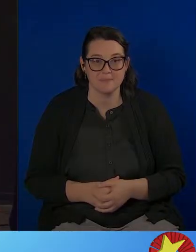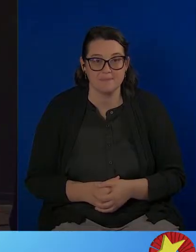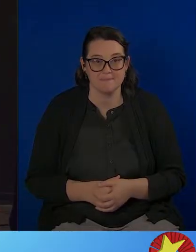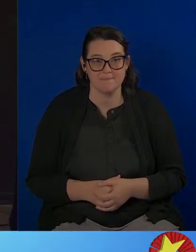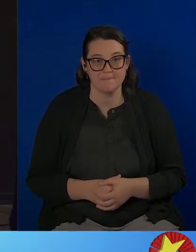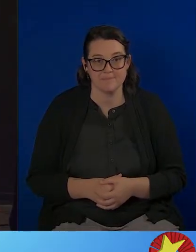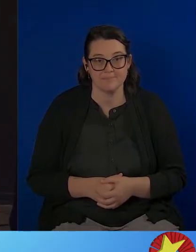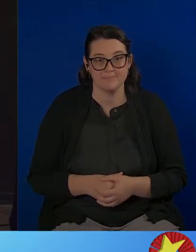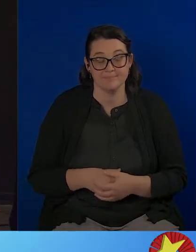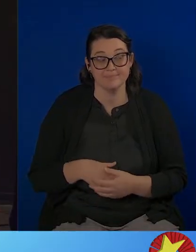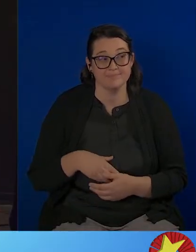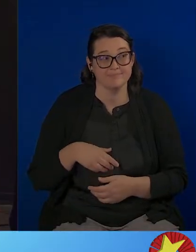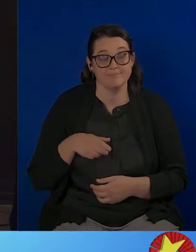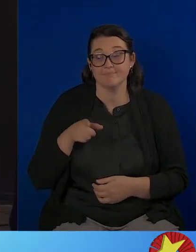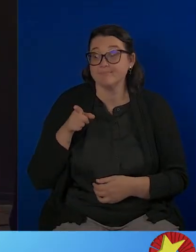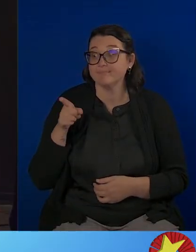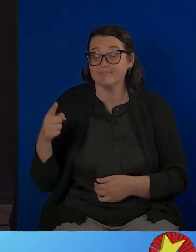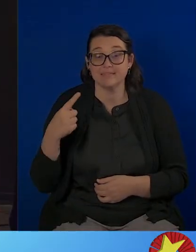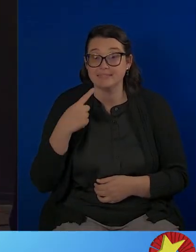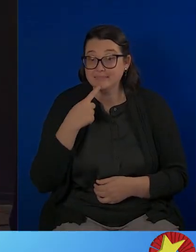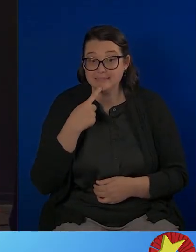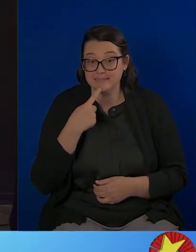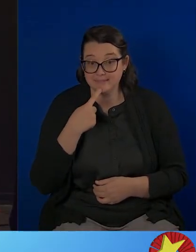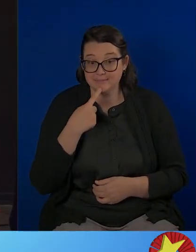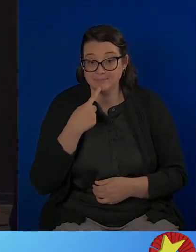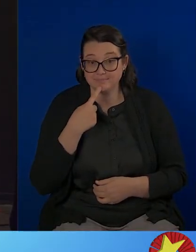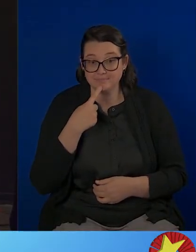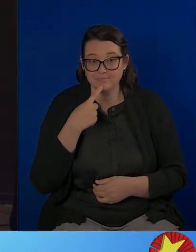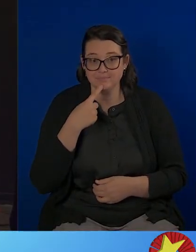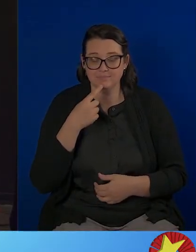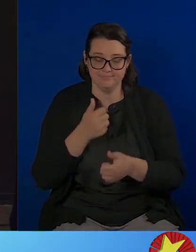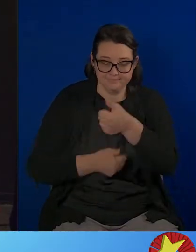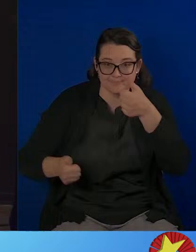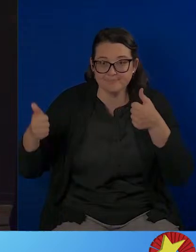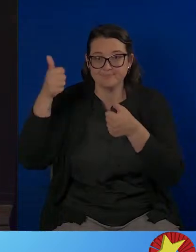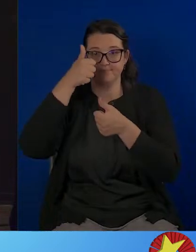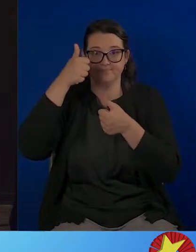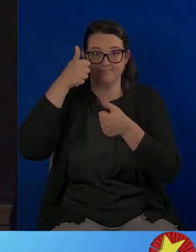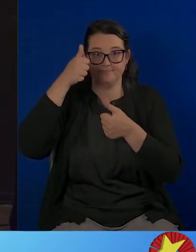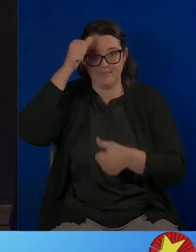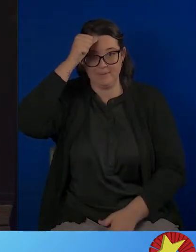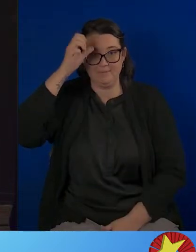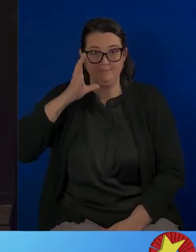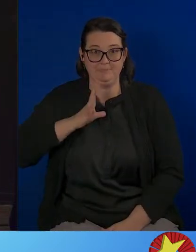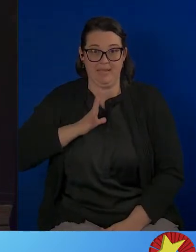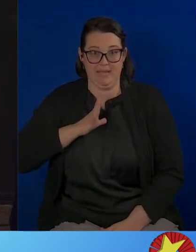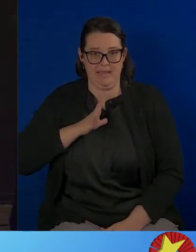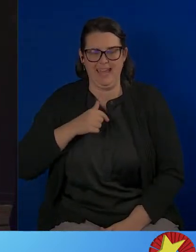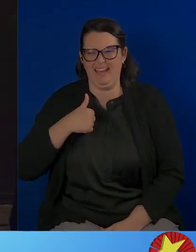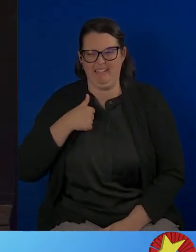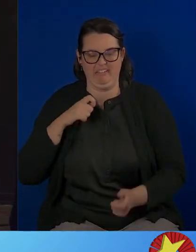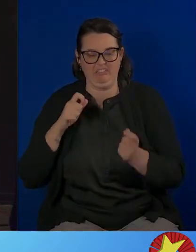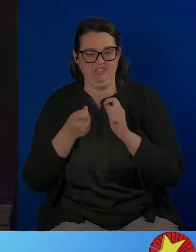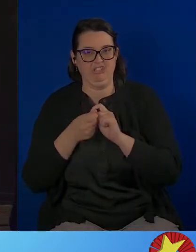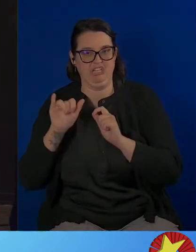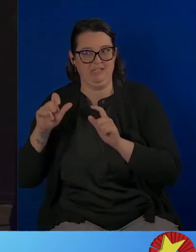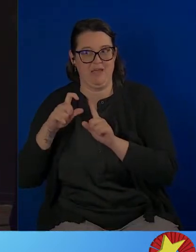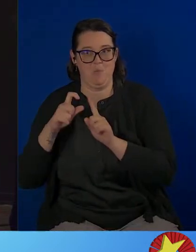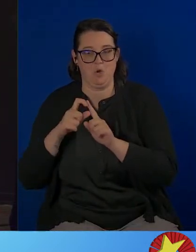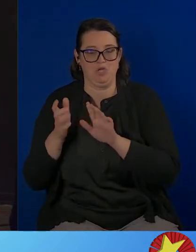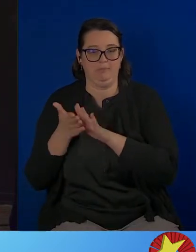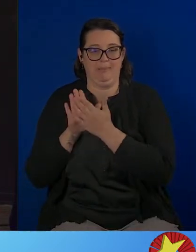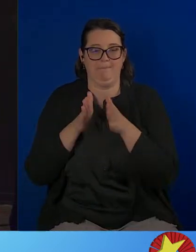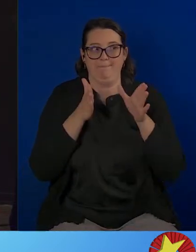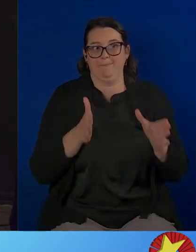He says that the superior man, which I will change to person,